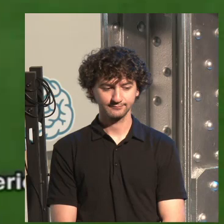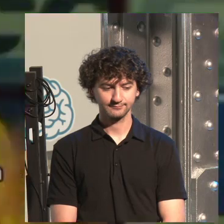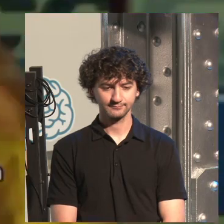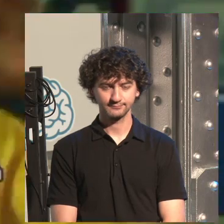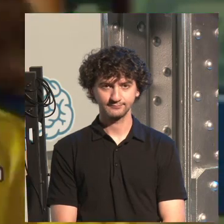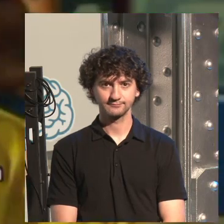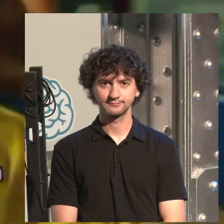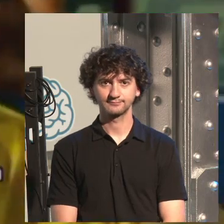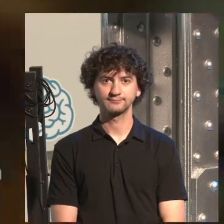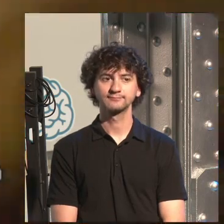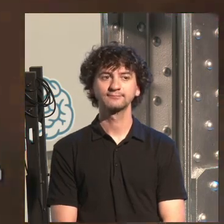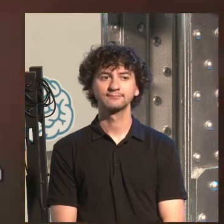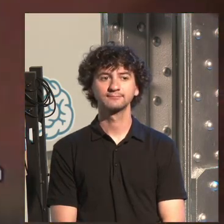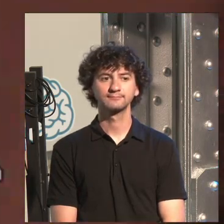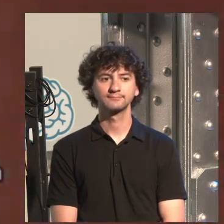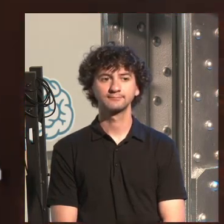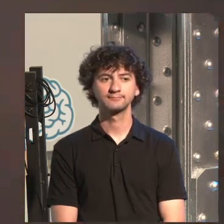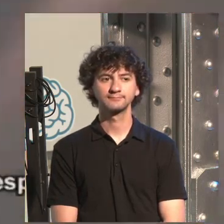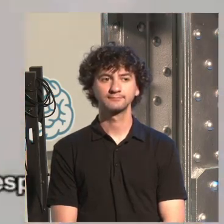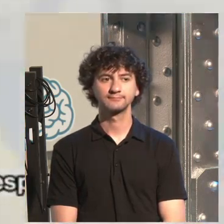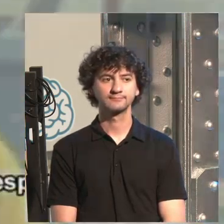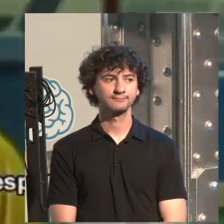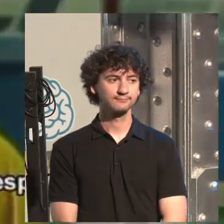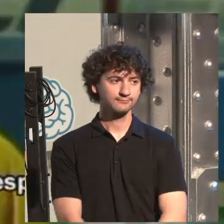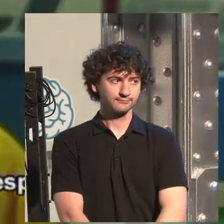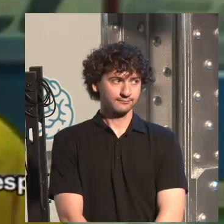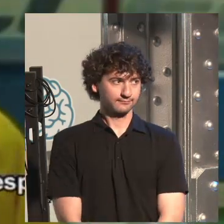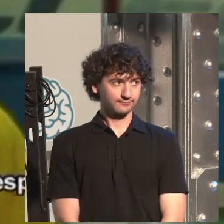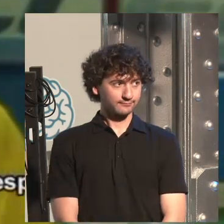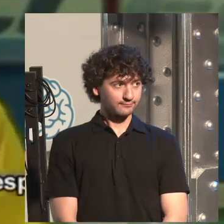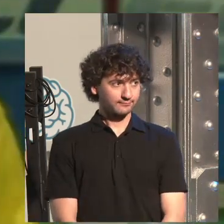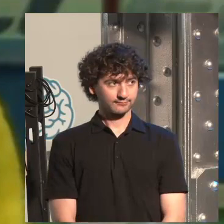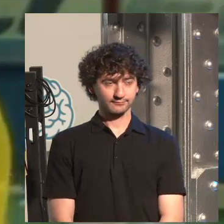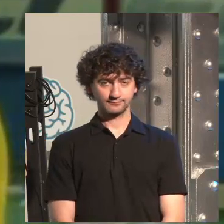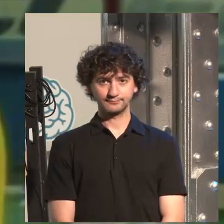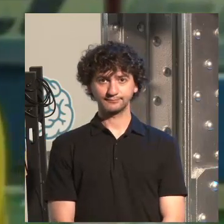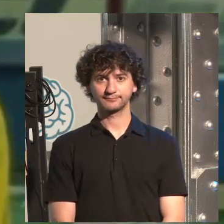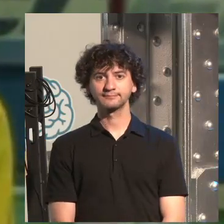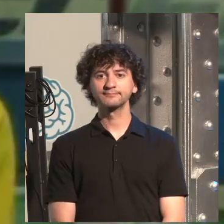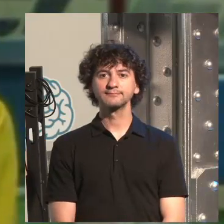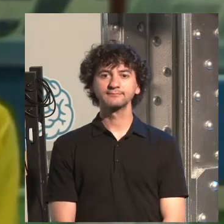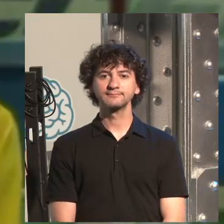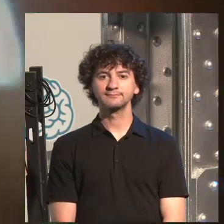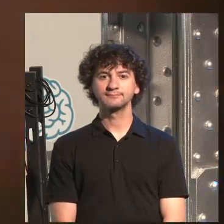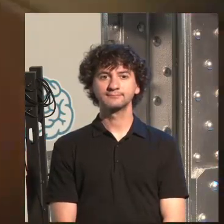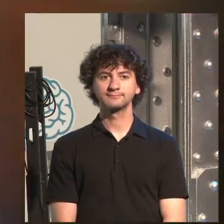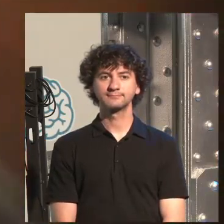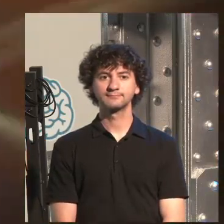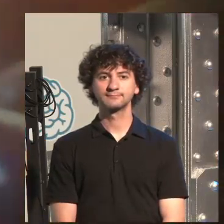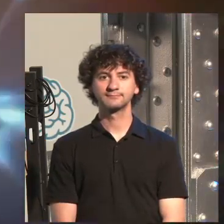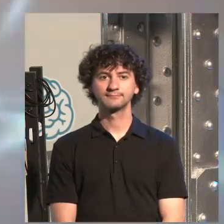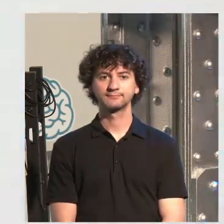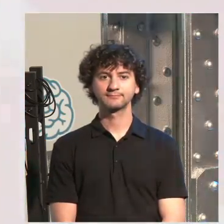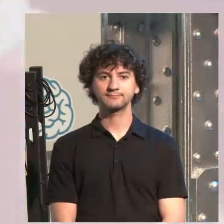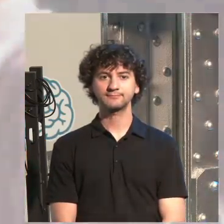newspaper. Think of all the information it can store, but it doesn't take up too much room because it's full. Think of all the information